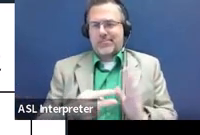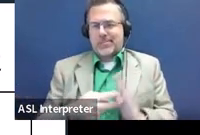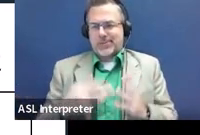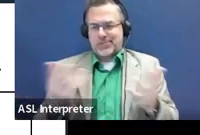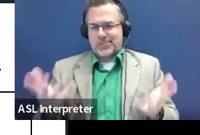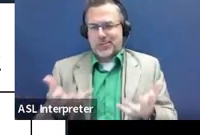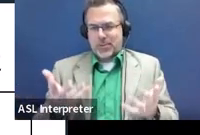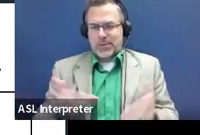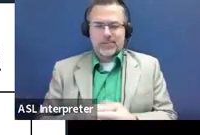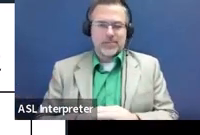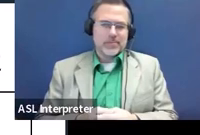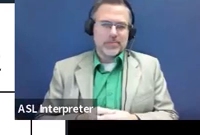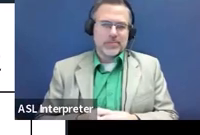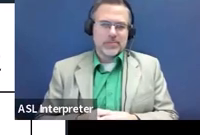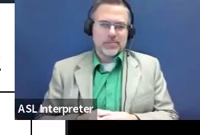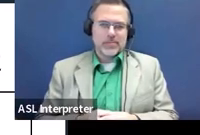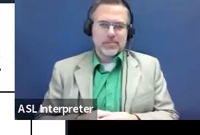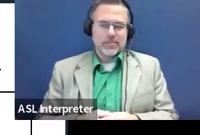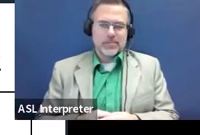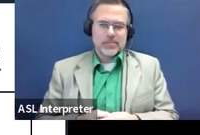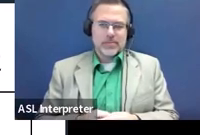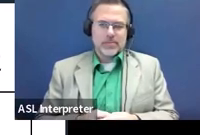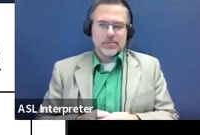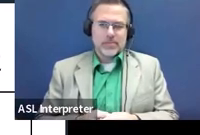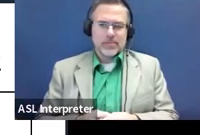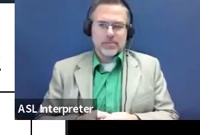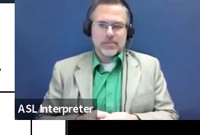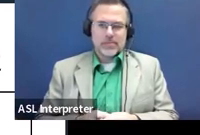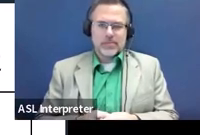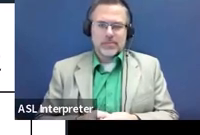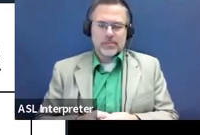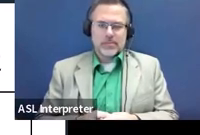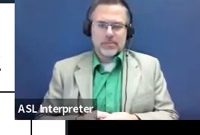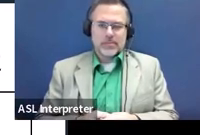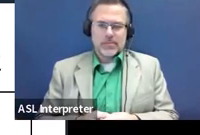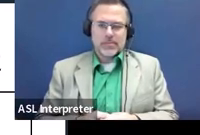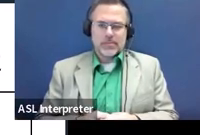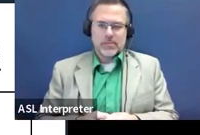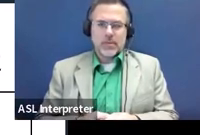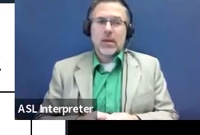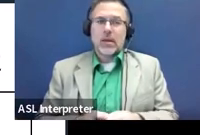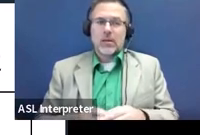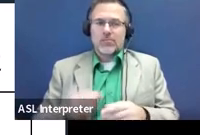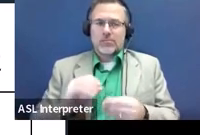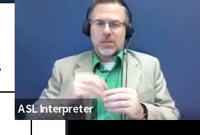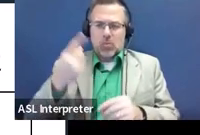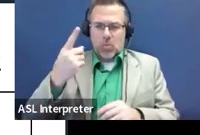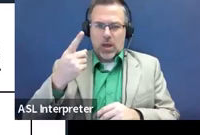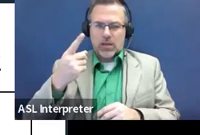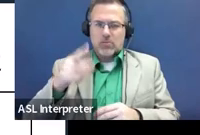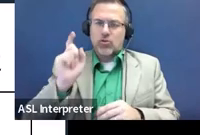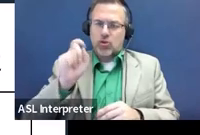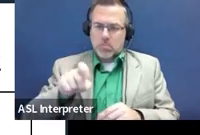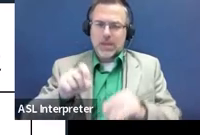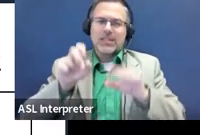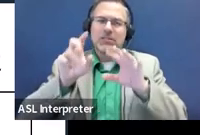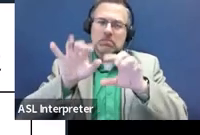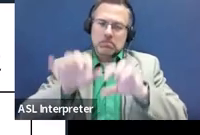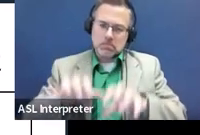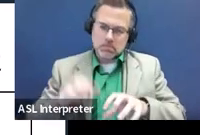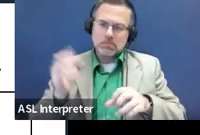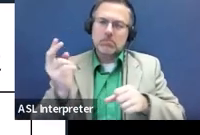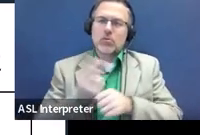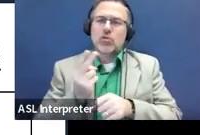checklist. It notes that it must be in understandable language. And then you can go to this